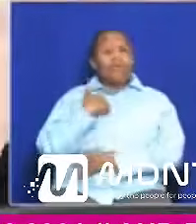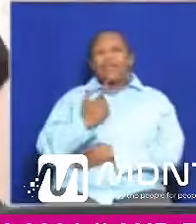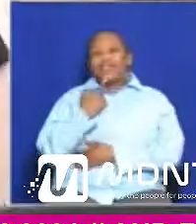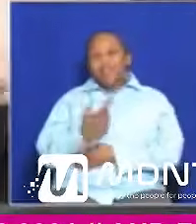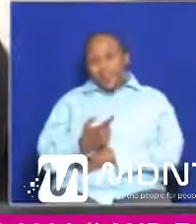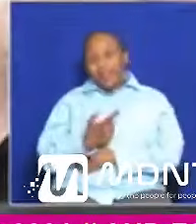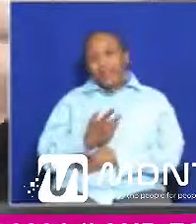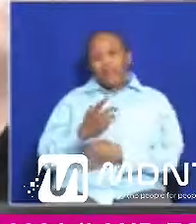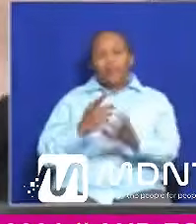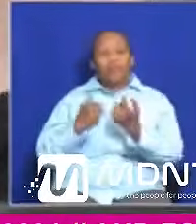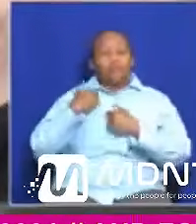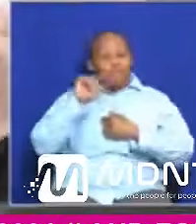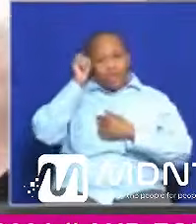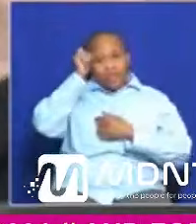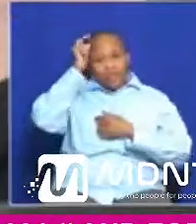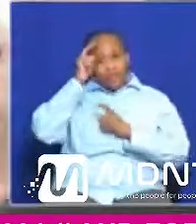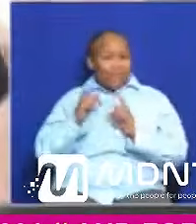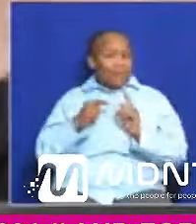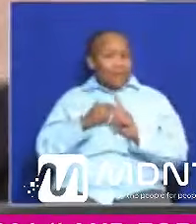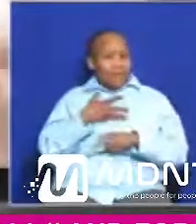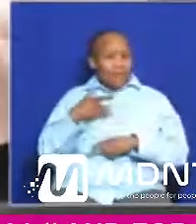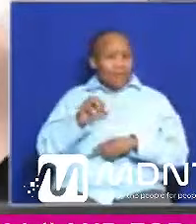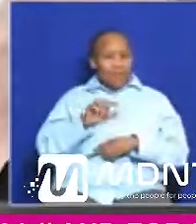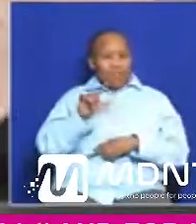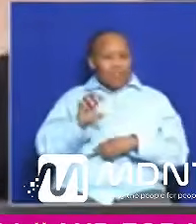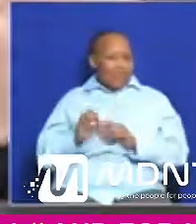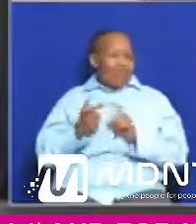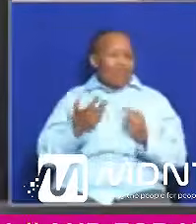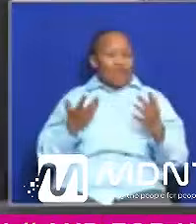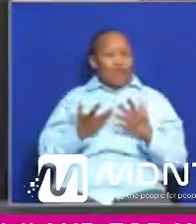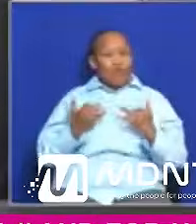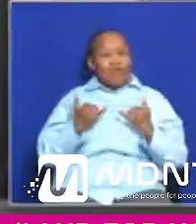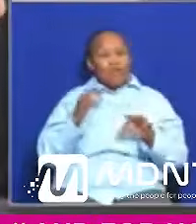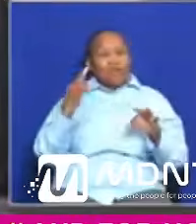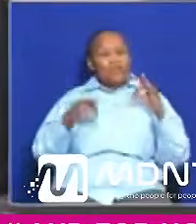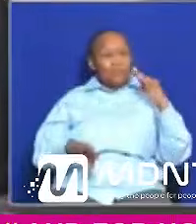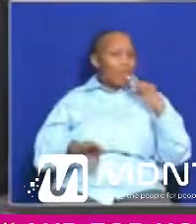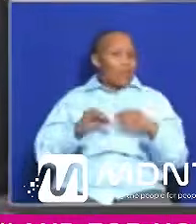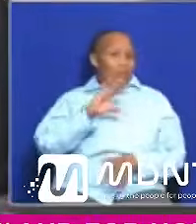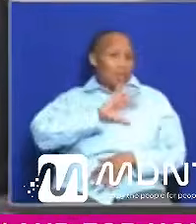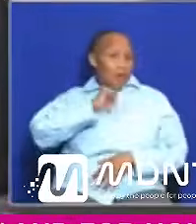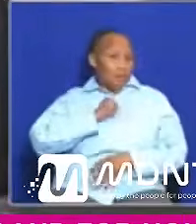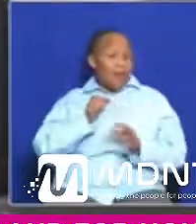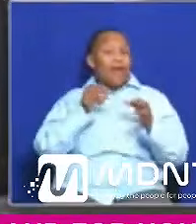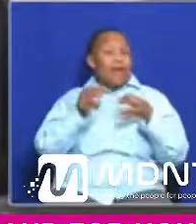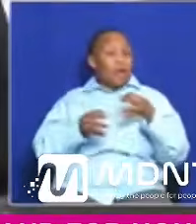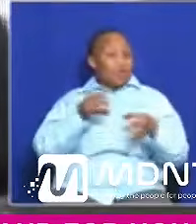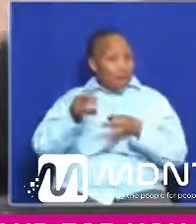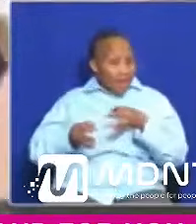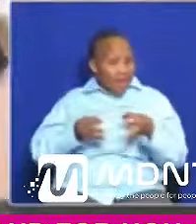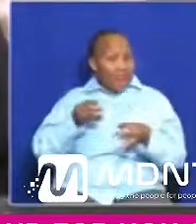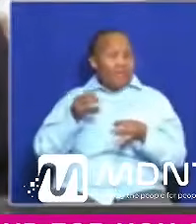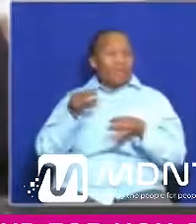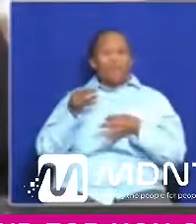comes from, and I think it's a simple explanation to the client might curtail her reasoning why